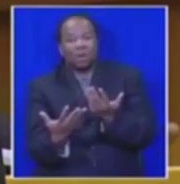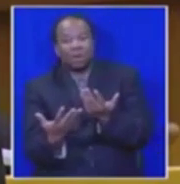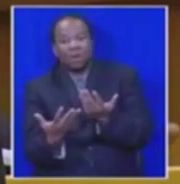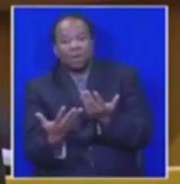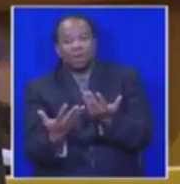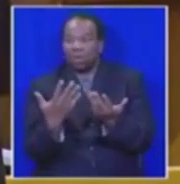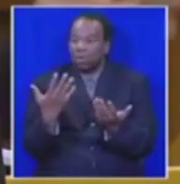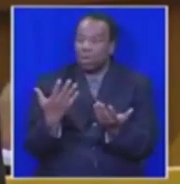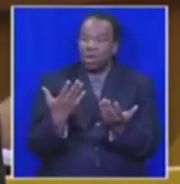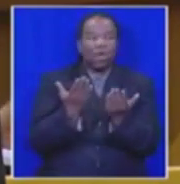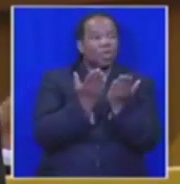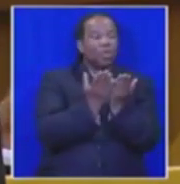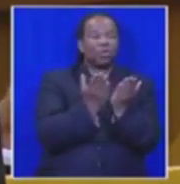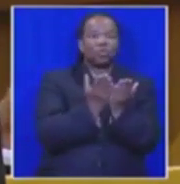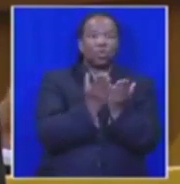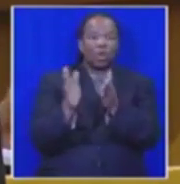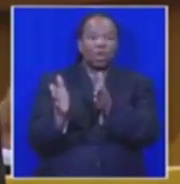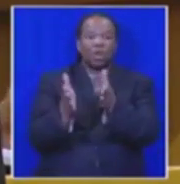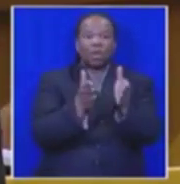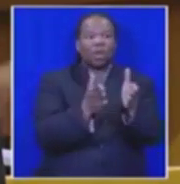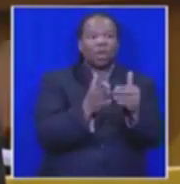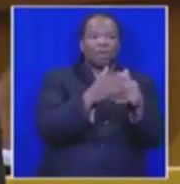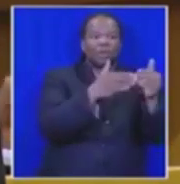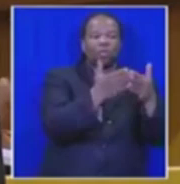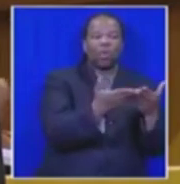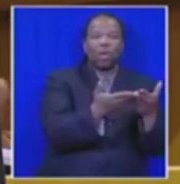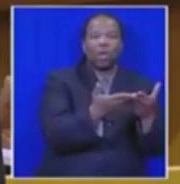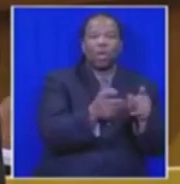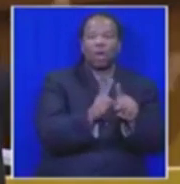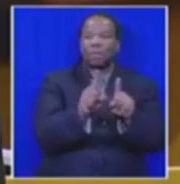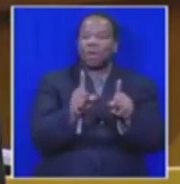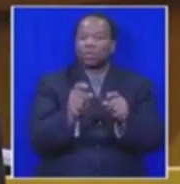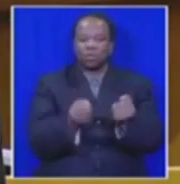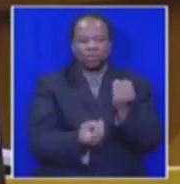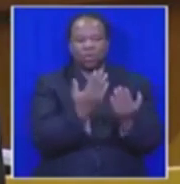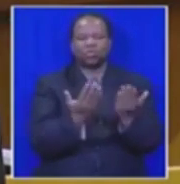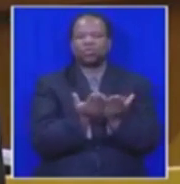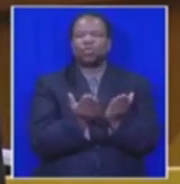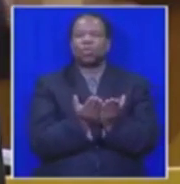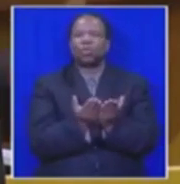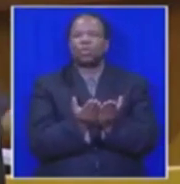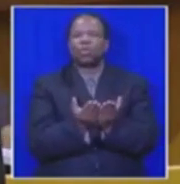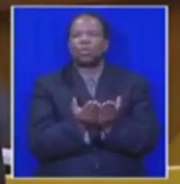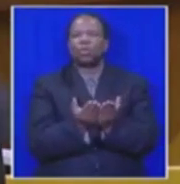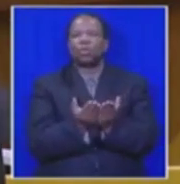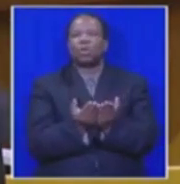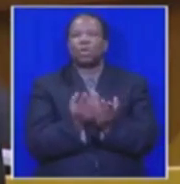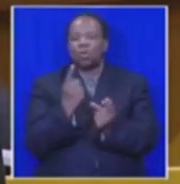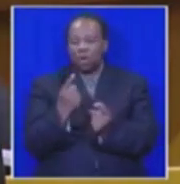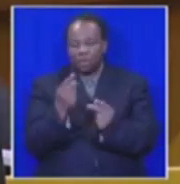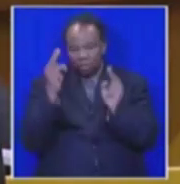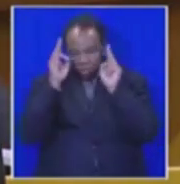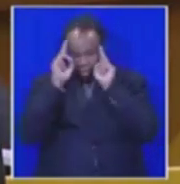be. The schools have not done anything wrong, but you ban the schools. You have now one university